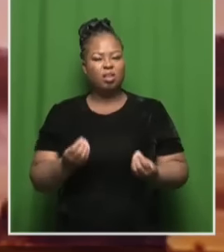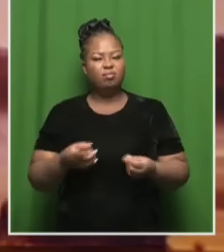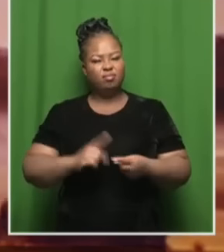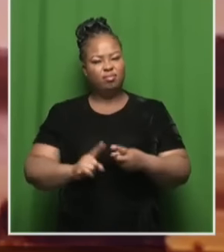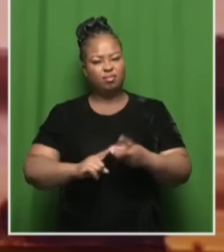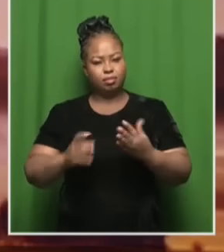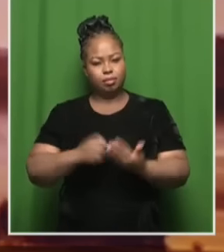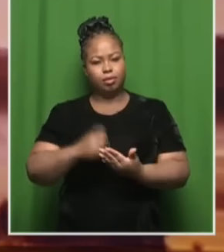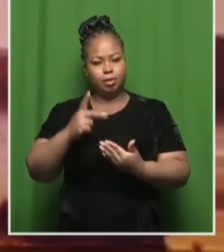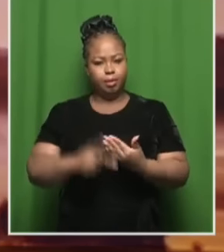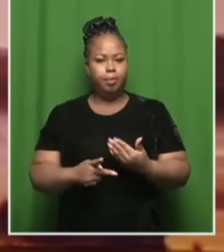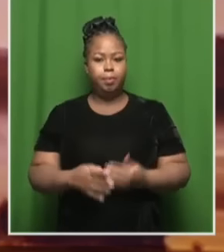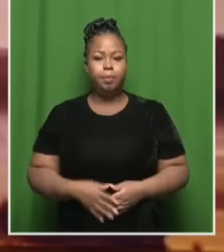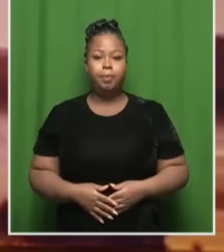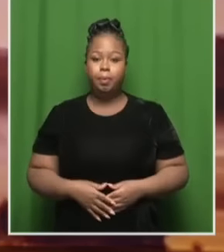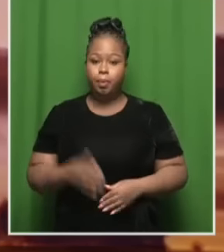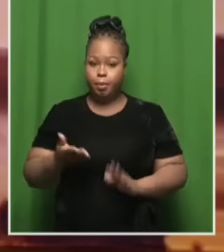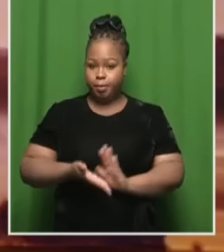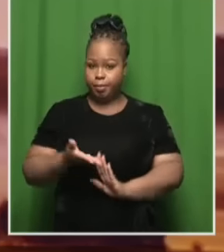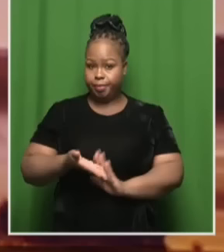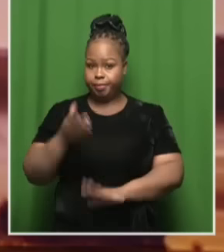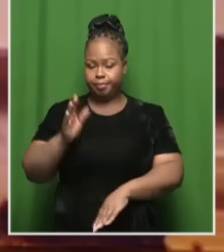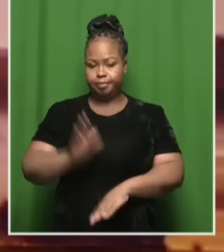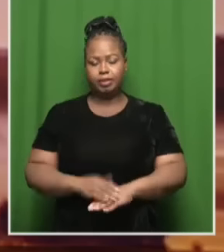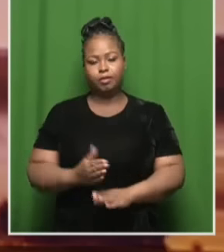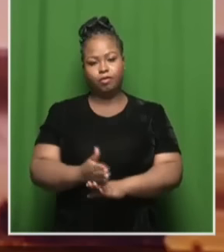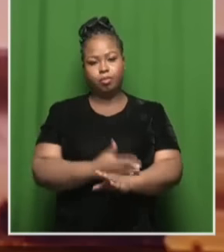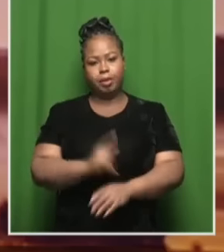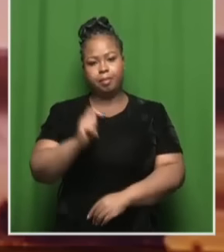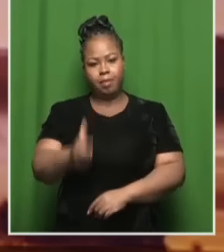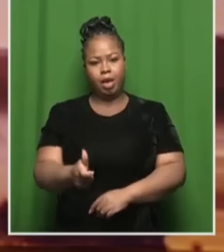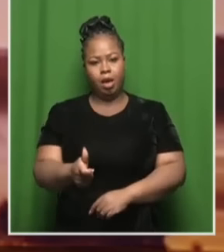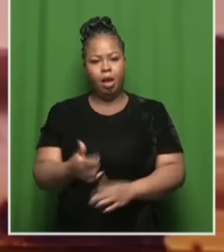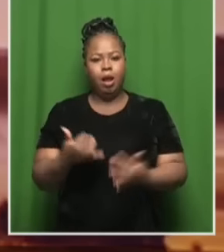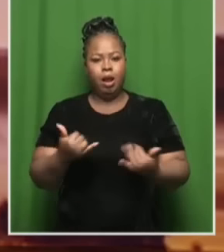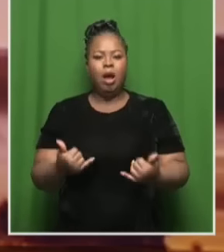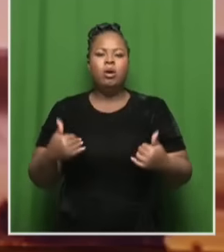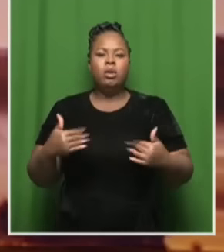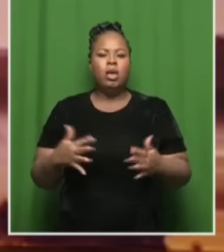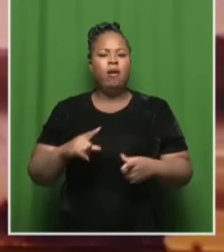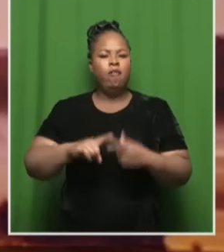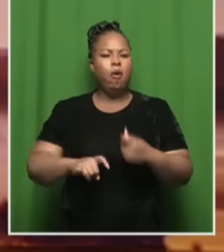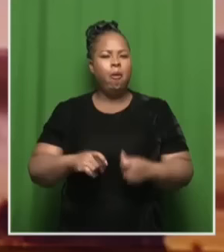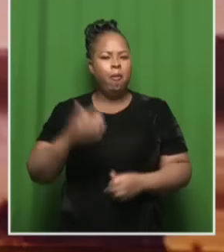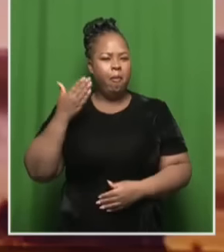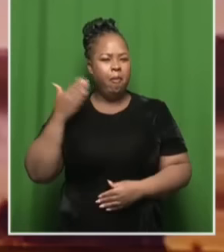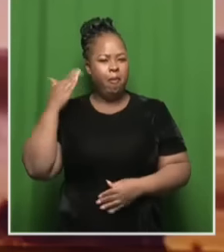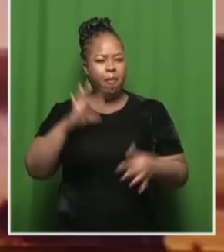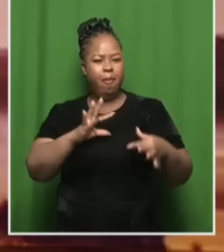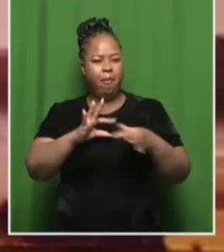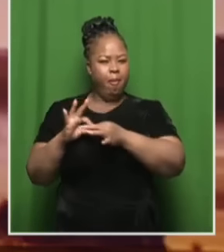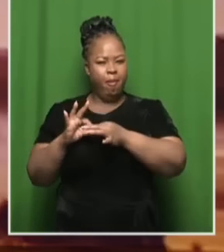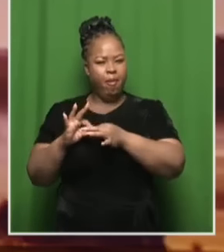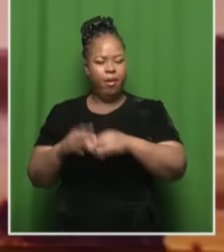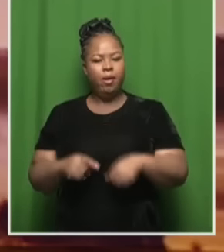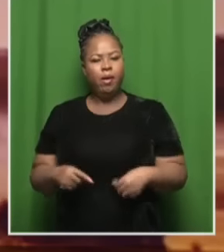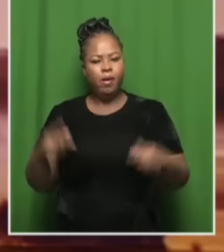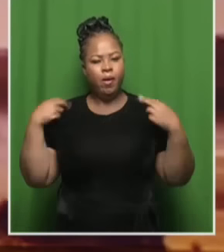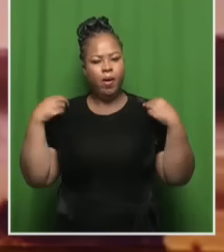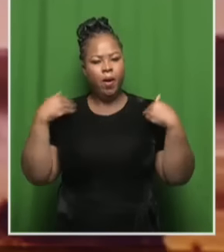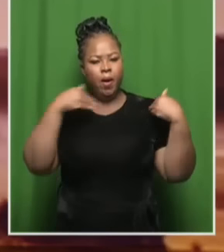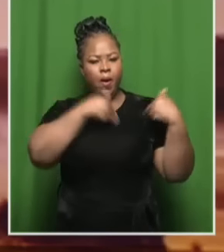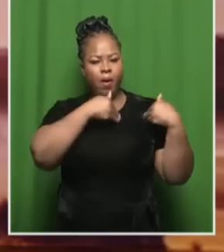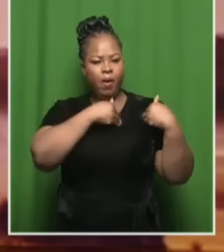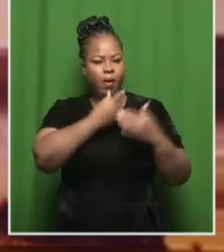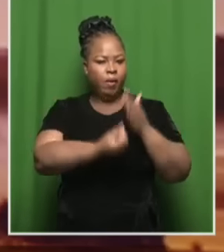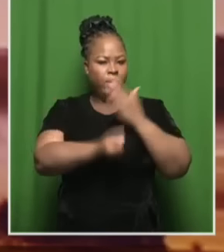rollover projects, and the need to update prepaid electricity meters stems from the date-linked security mechanism